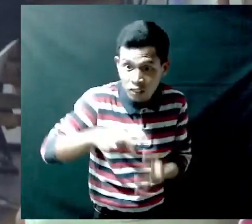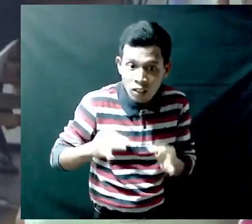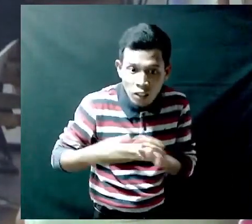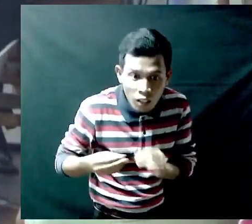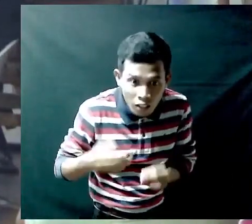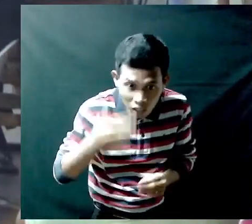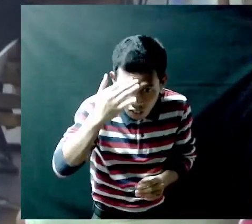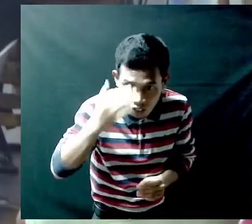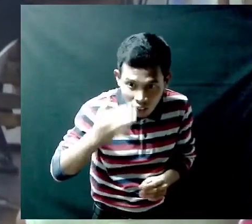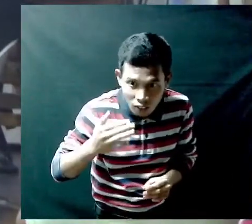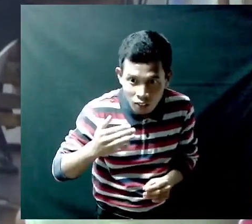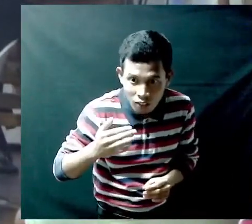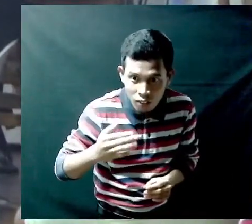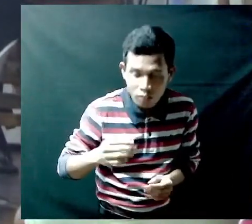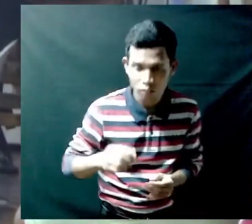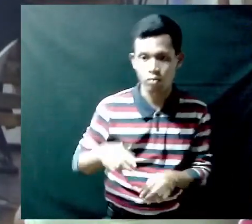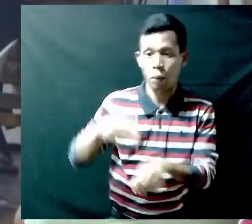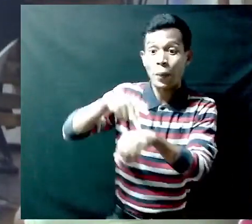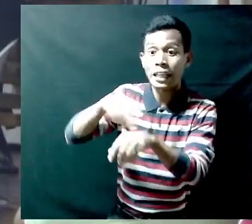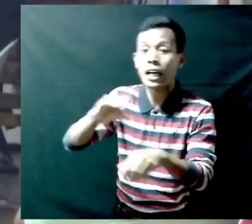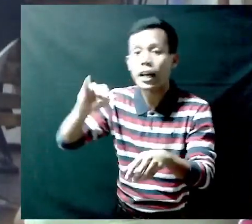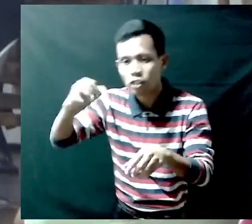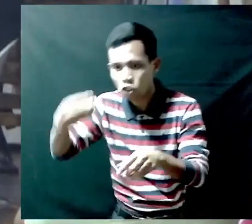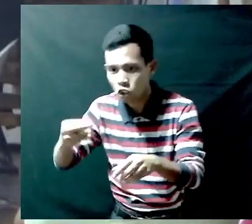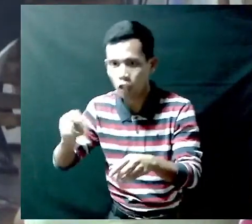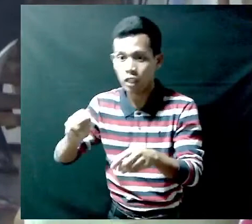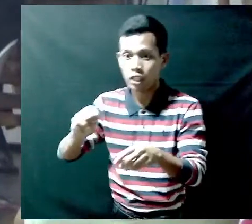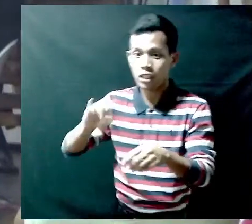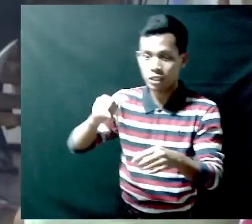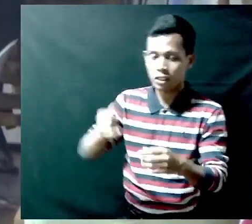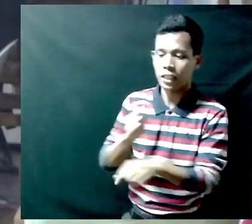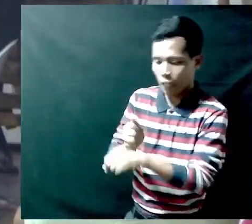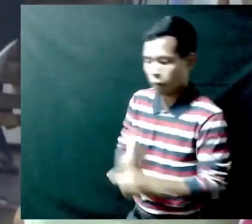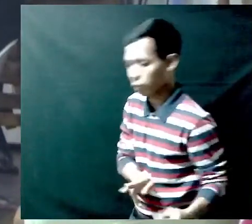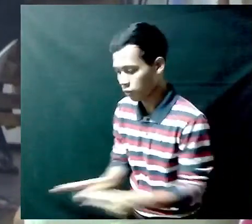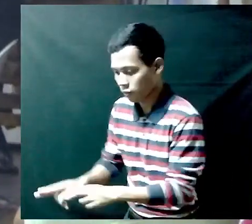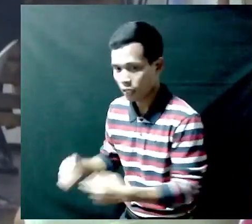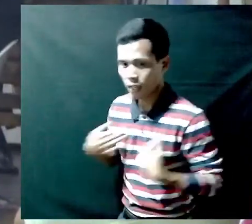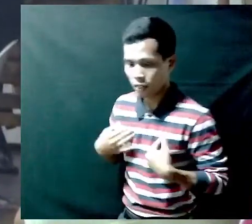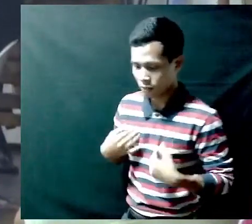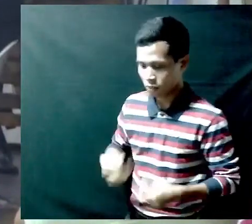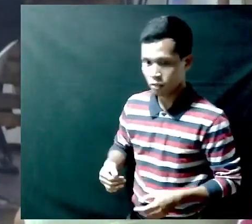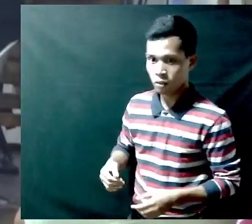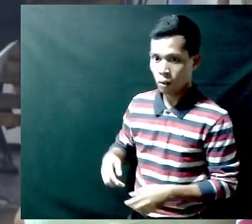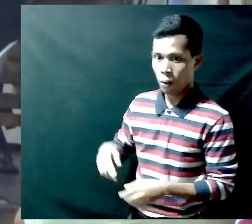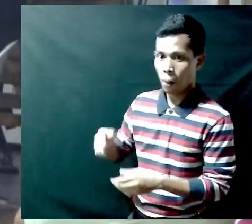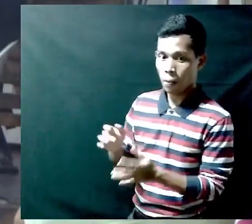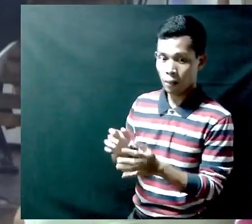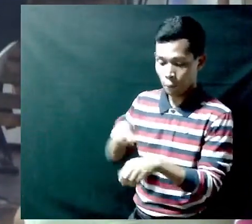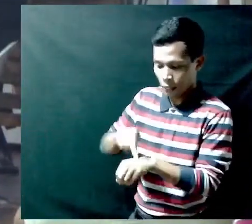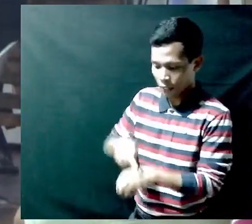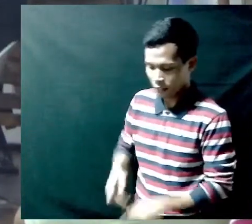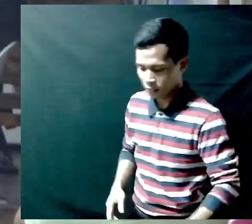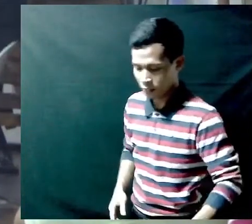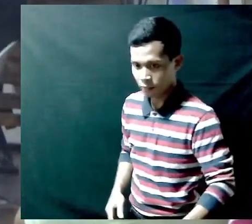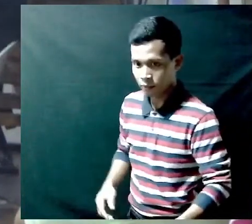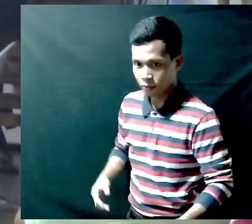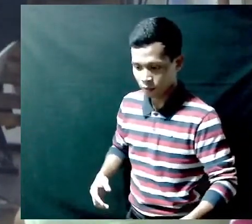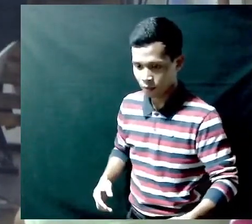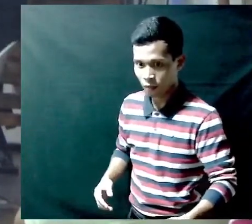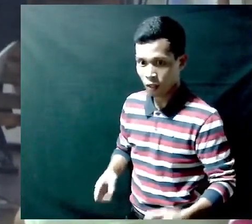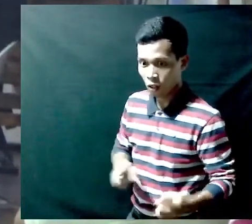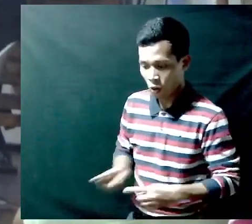Nagkaroon ng muscle. And the Bible says, Peter took him by the hand And then they went into the temple. The Bible